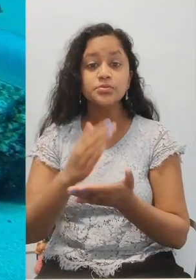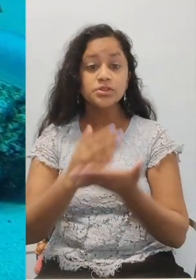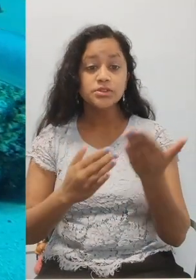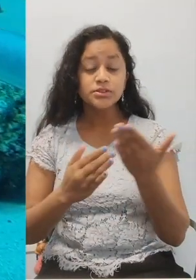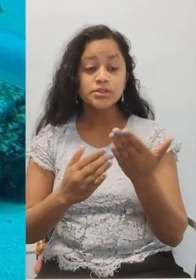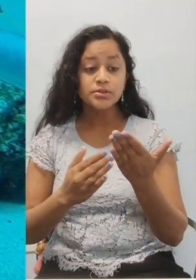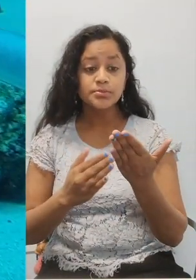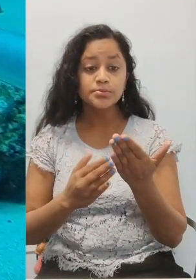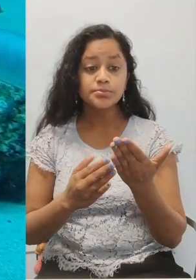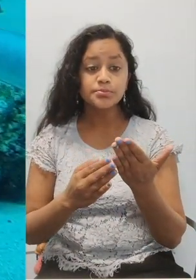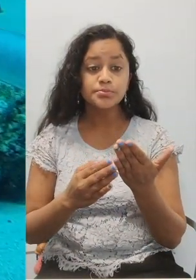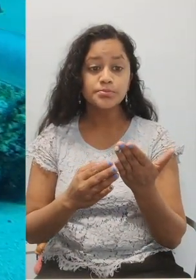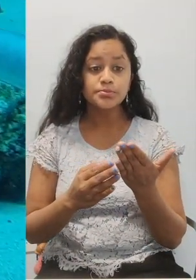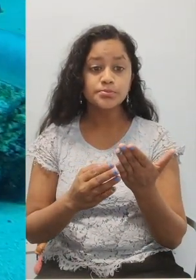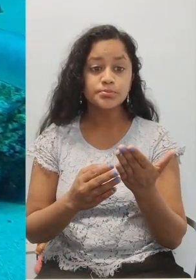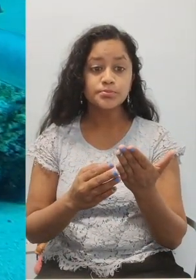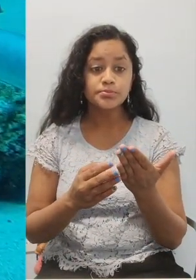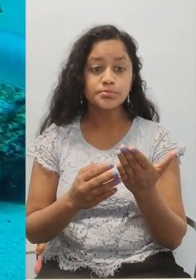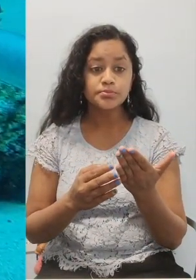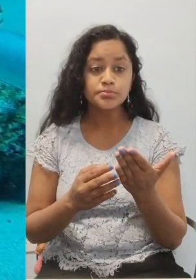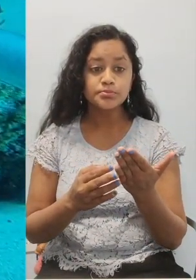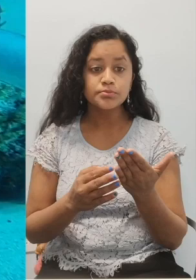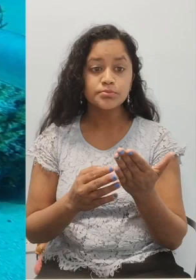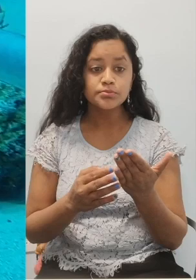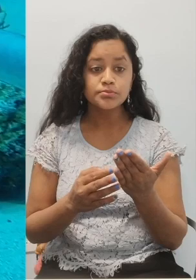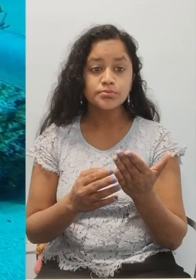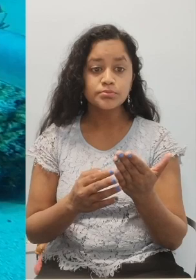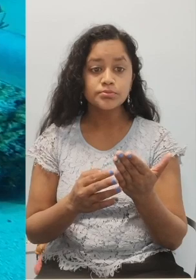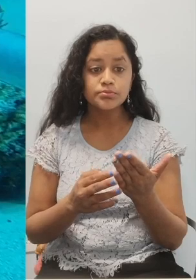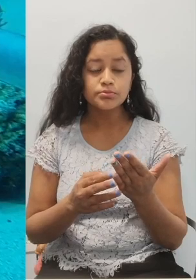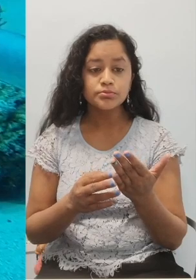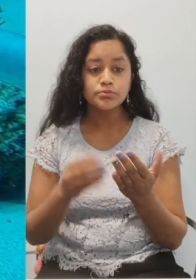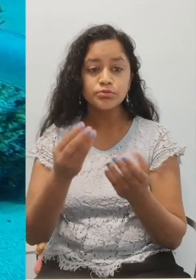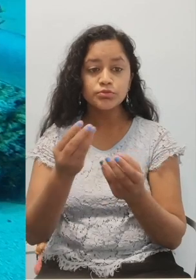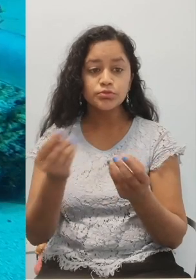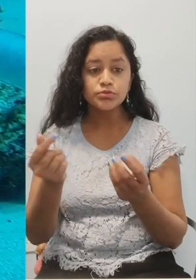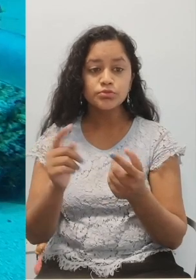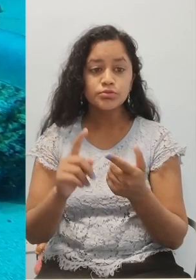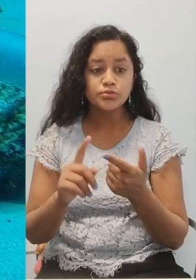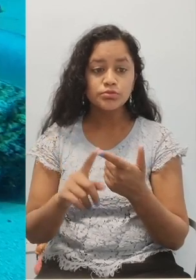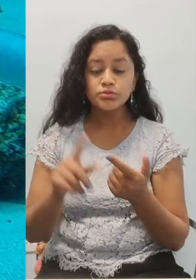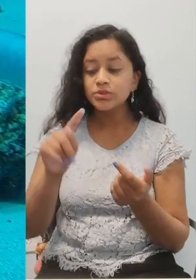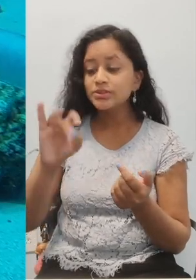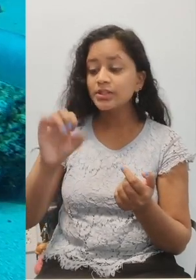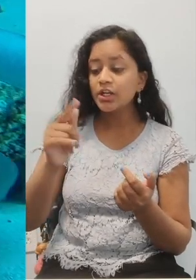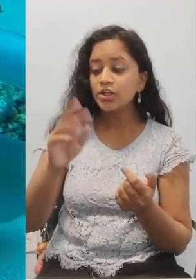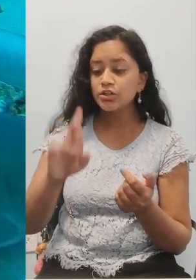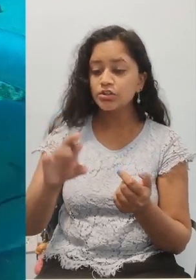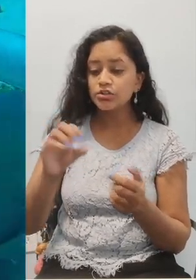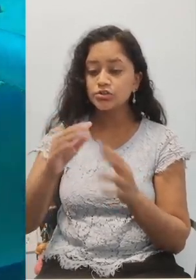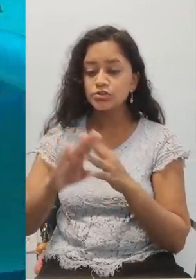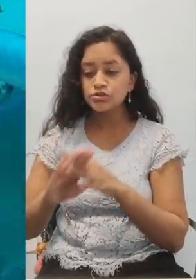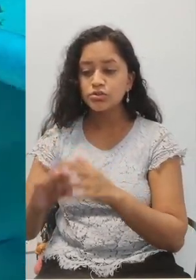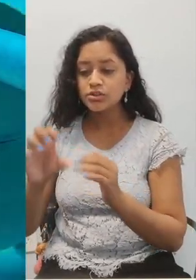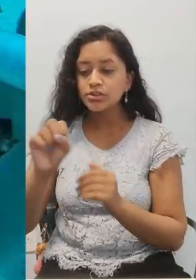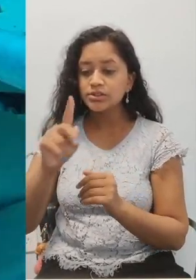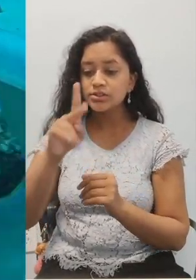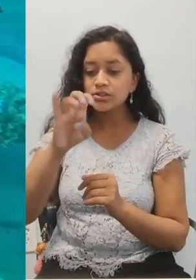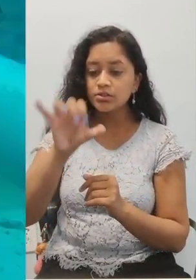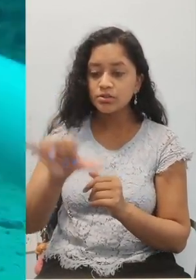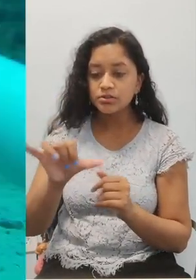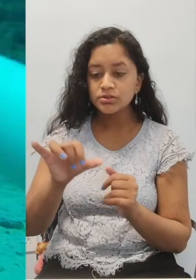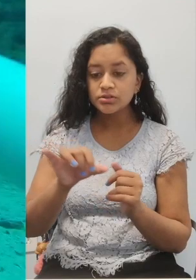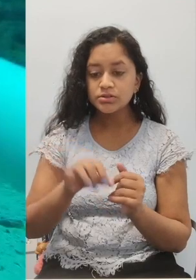they are quite like fewer numbers, like tiger shark. We have silky sharks that are actually offshore but come close